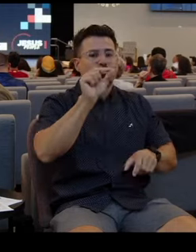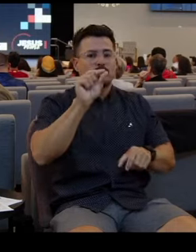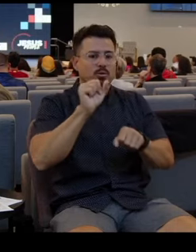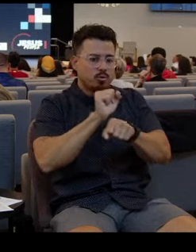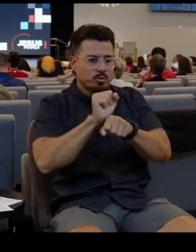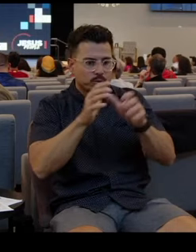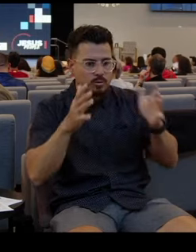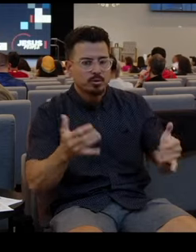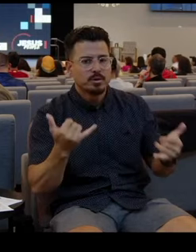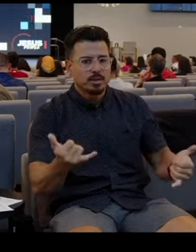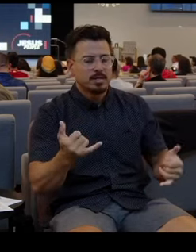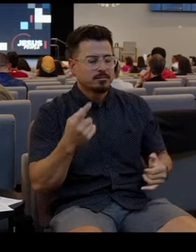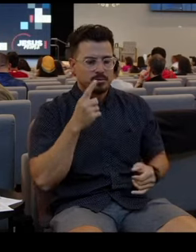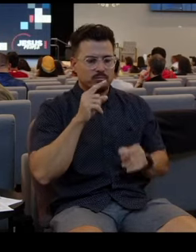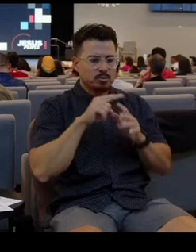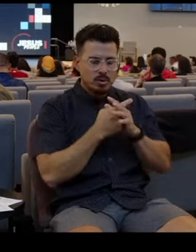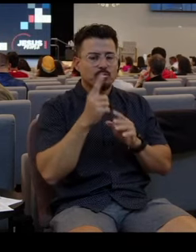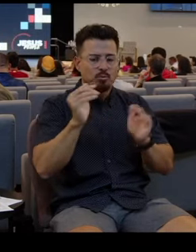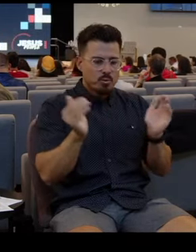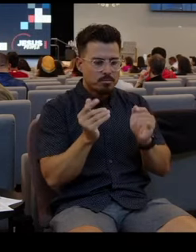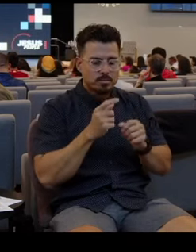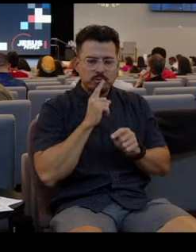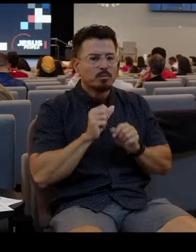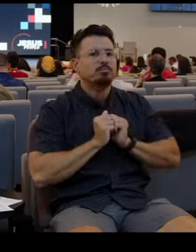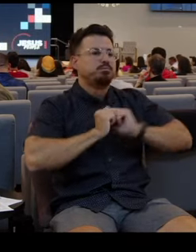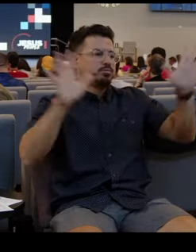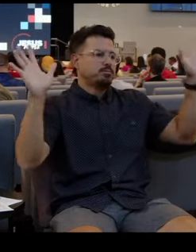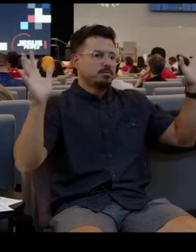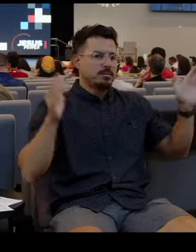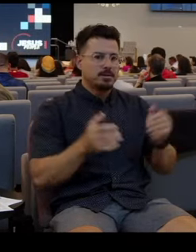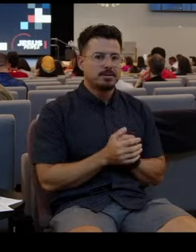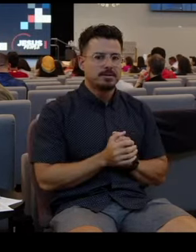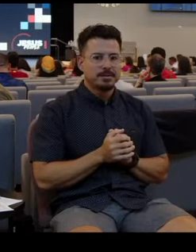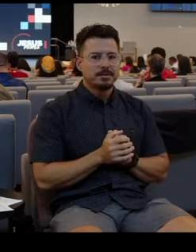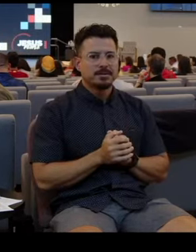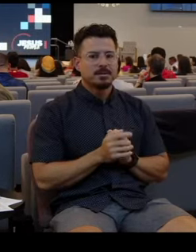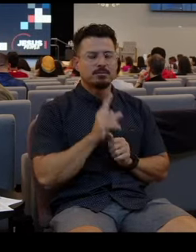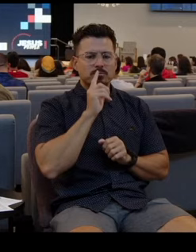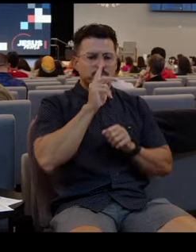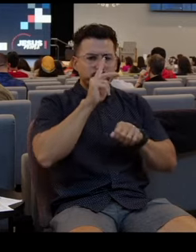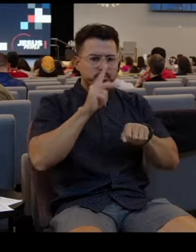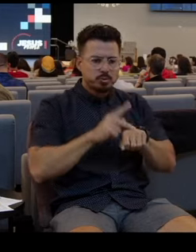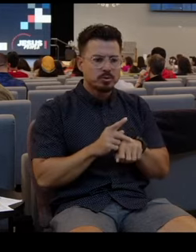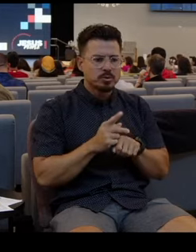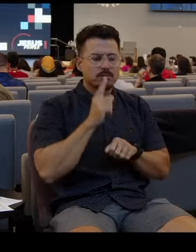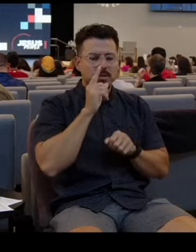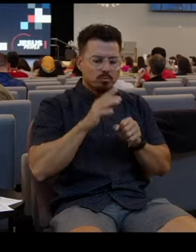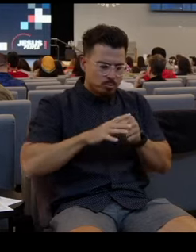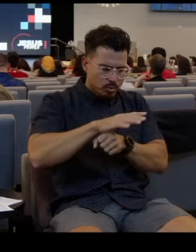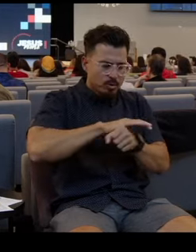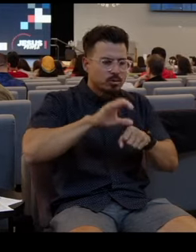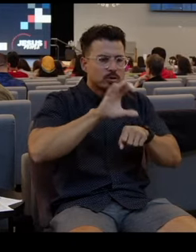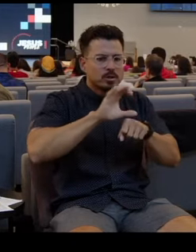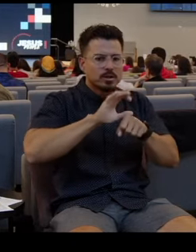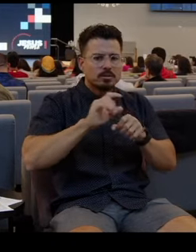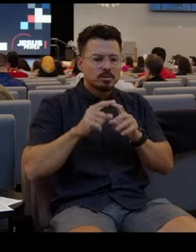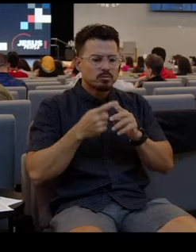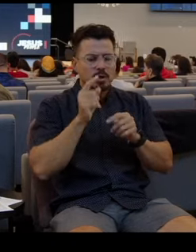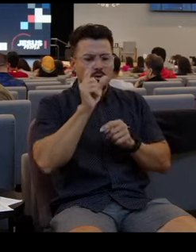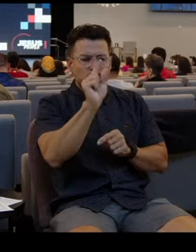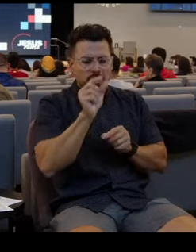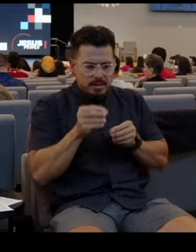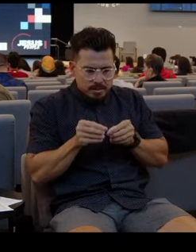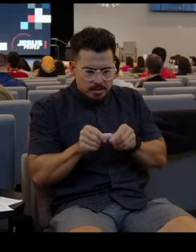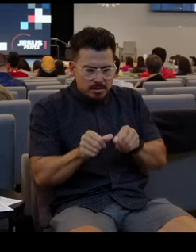work just was about to explode. So, what you see, the principle of the local church is like a tiny seed